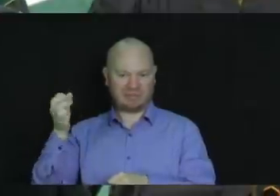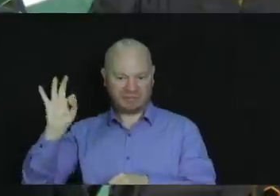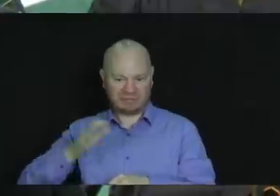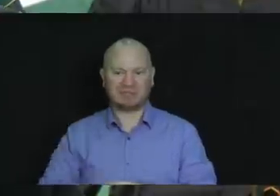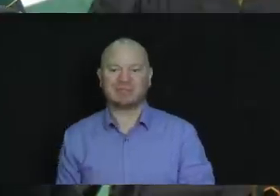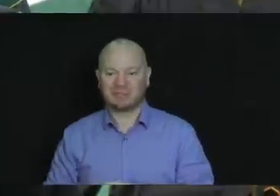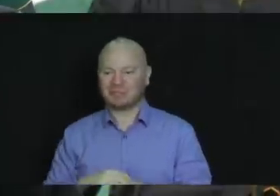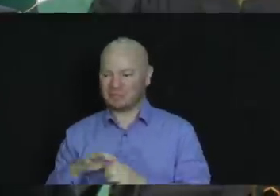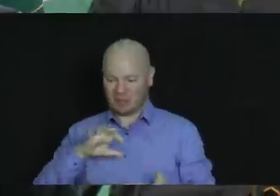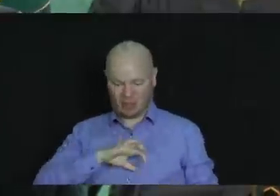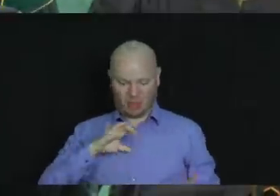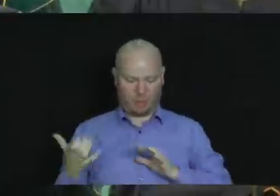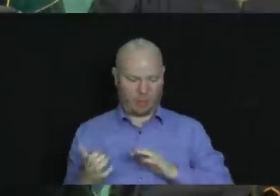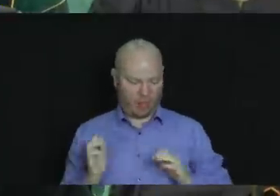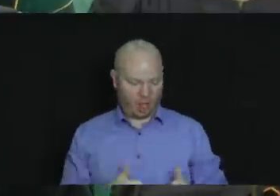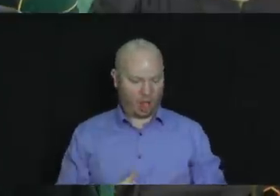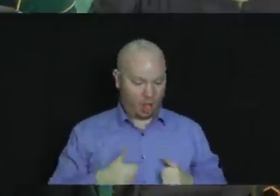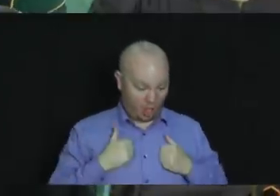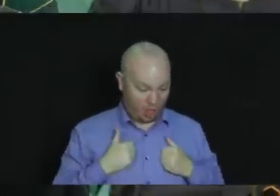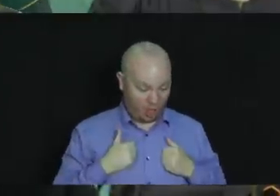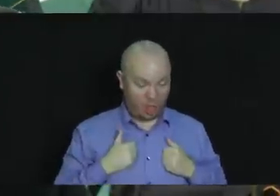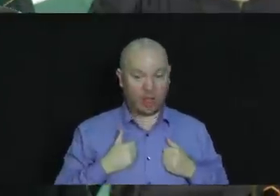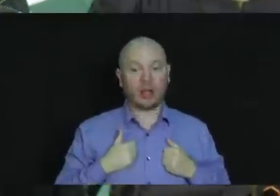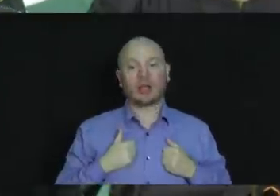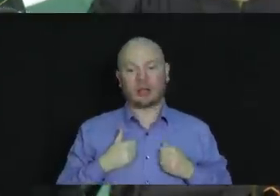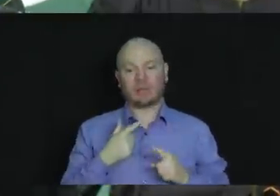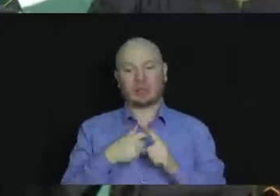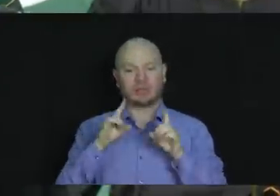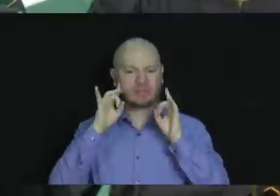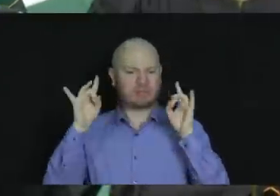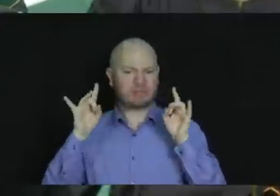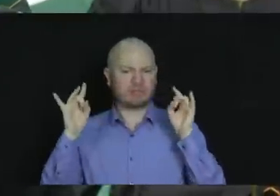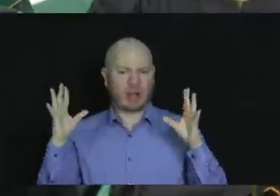our lives, there has been tremendous loss as well.